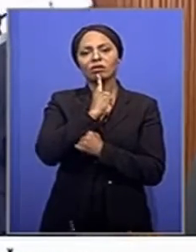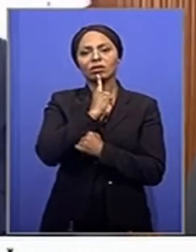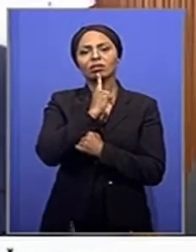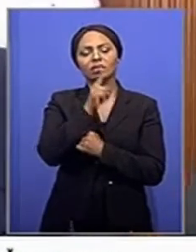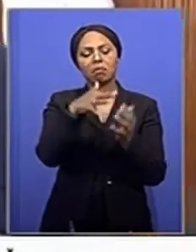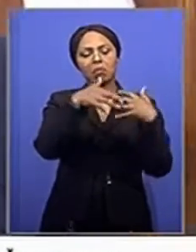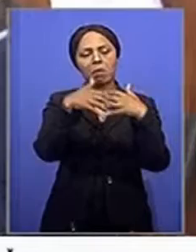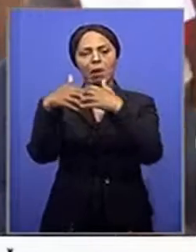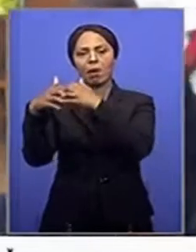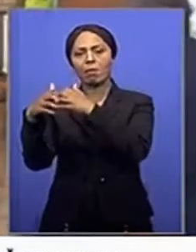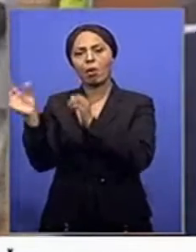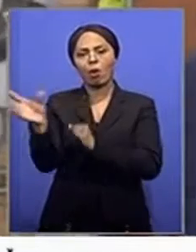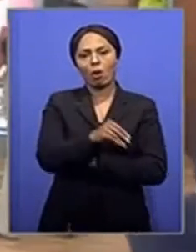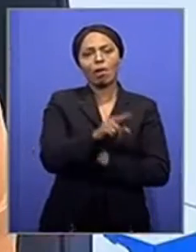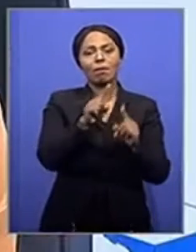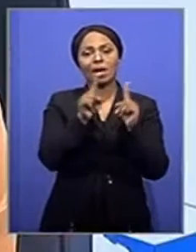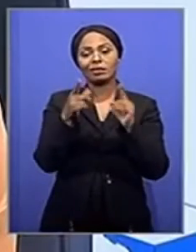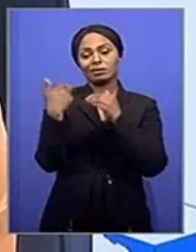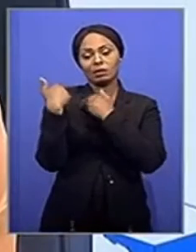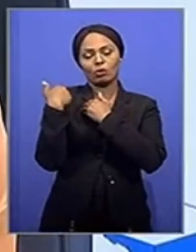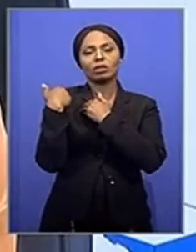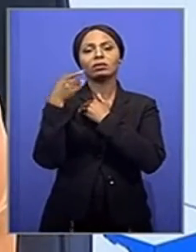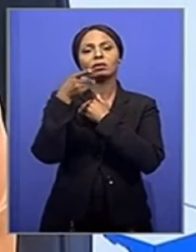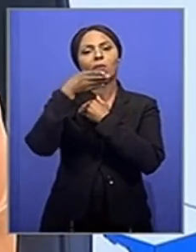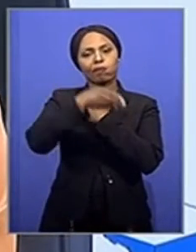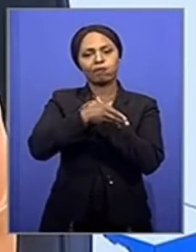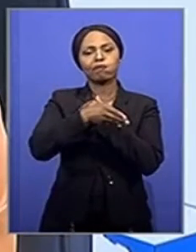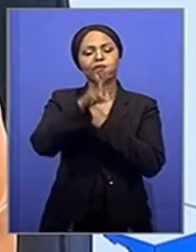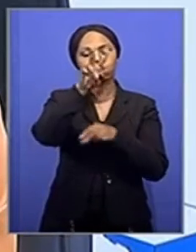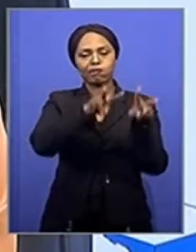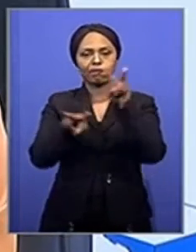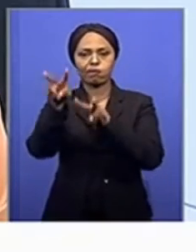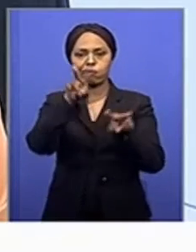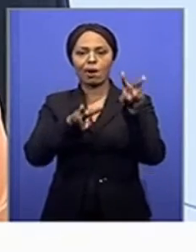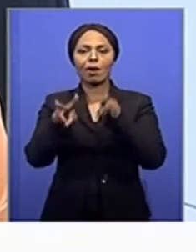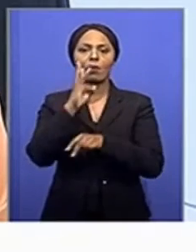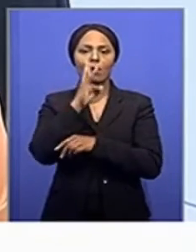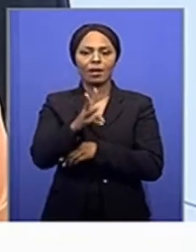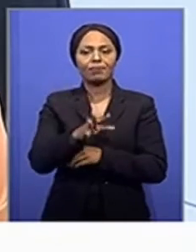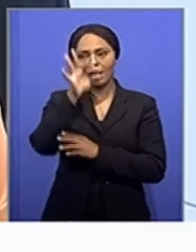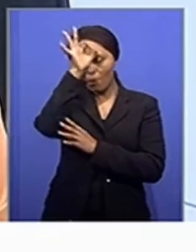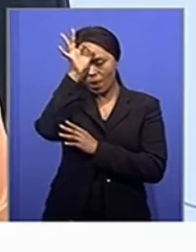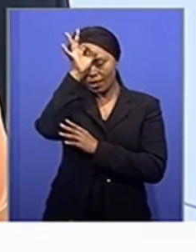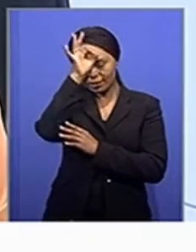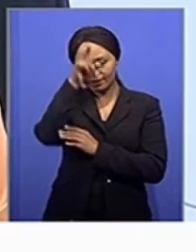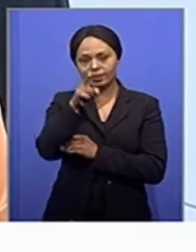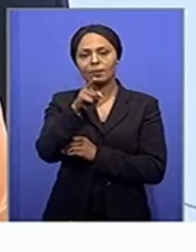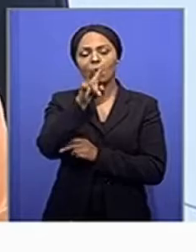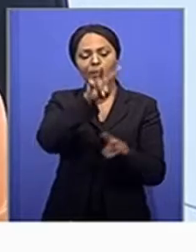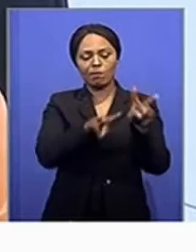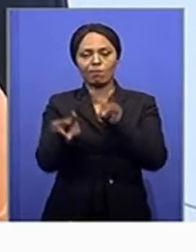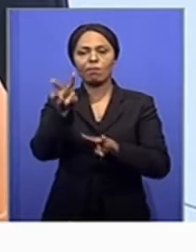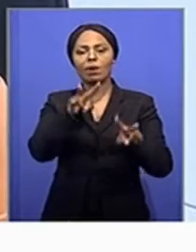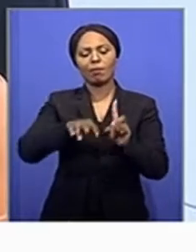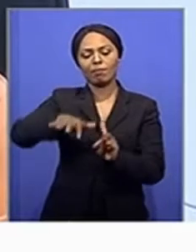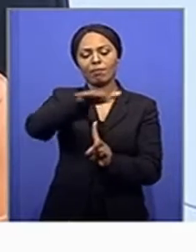e matlafaditšwe ka diprofenseng. We have plans in place. The SAPS will be deploying members, although they are